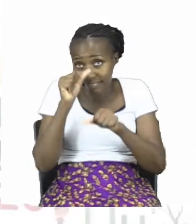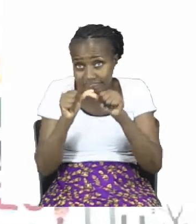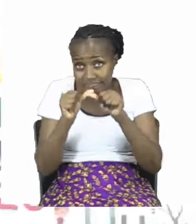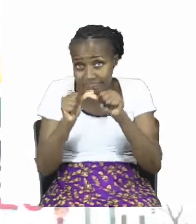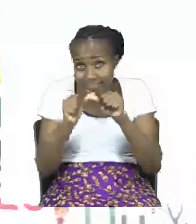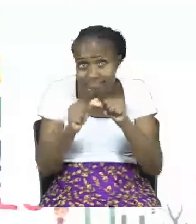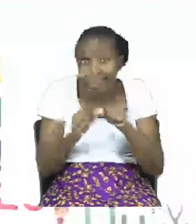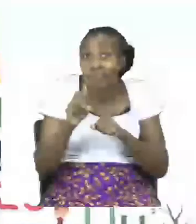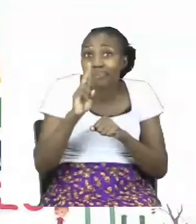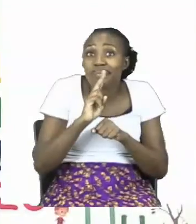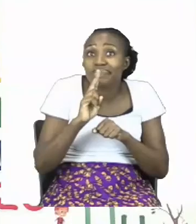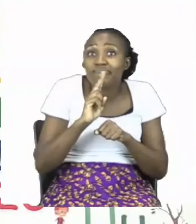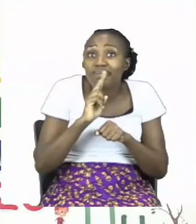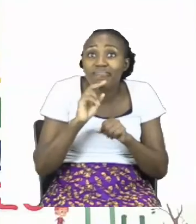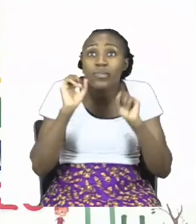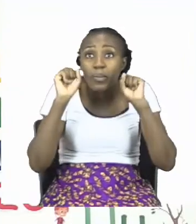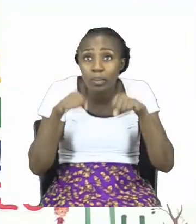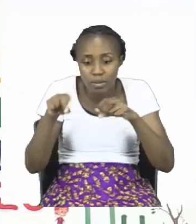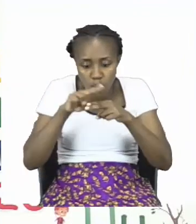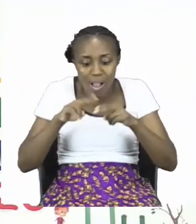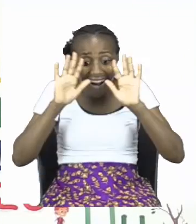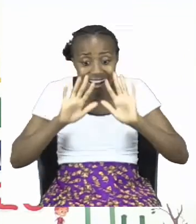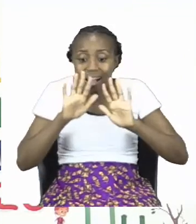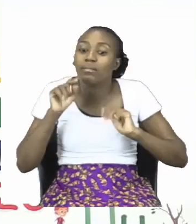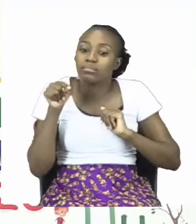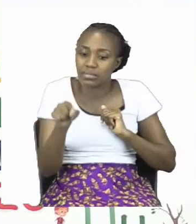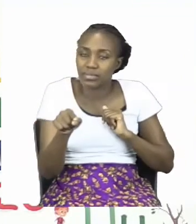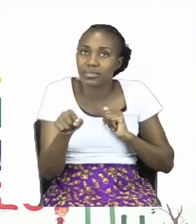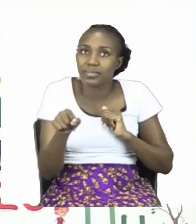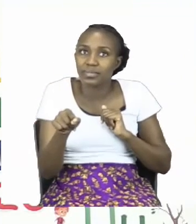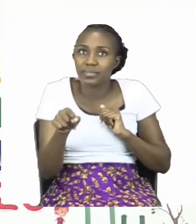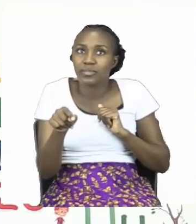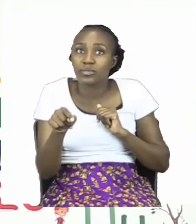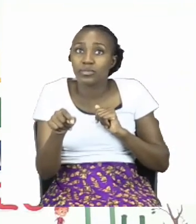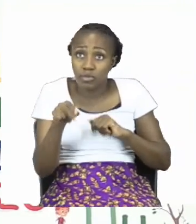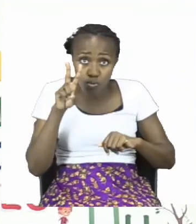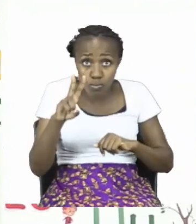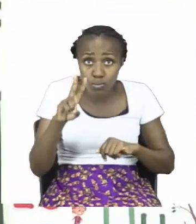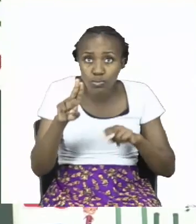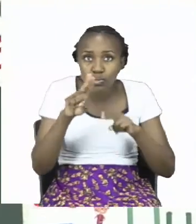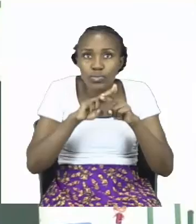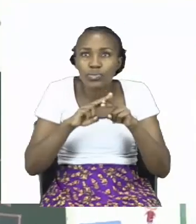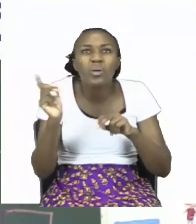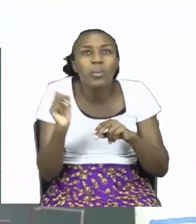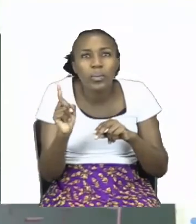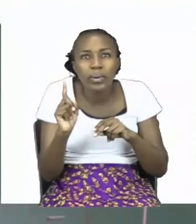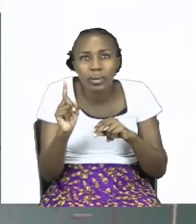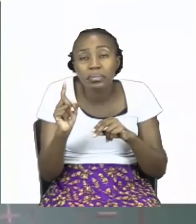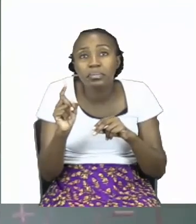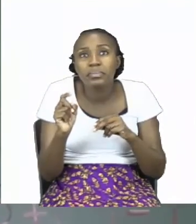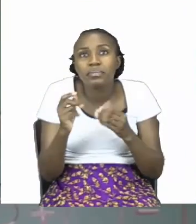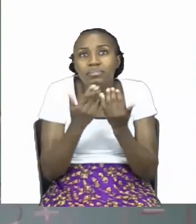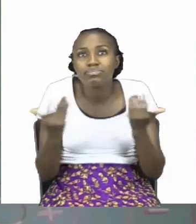that you get, you need to color it that color. So we said number 2, or your answer is 2,